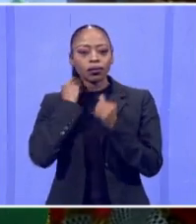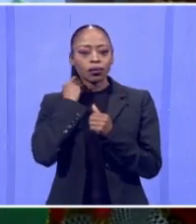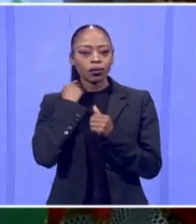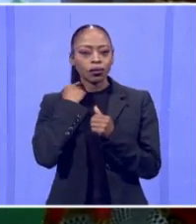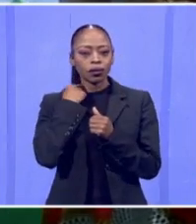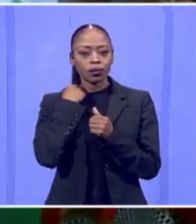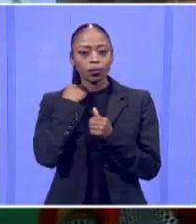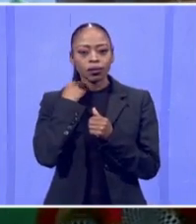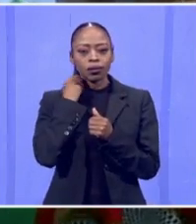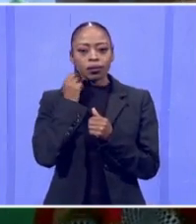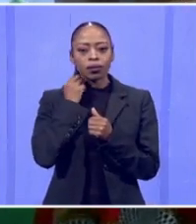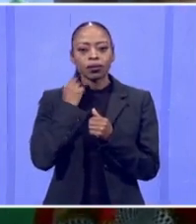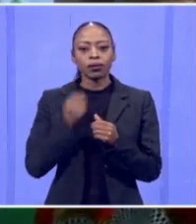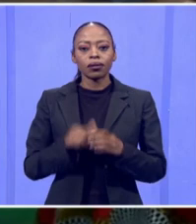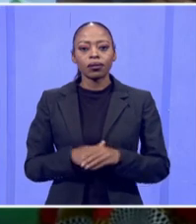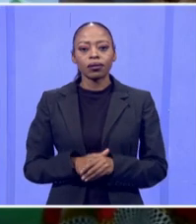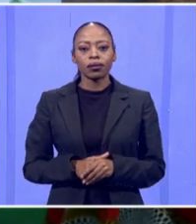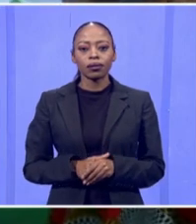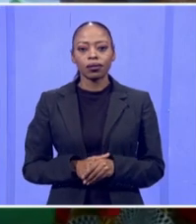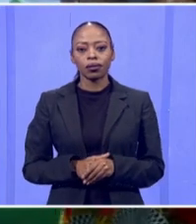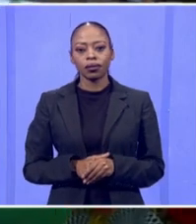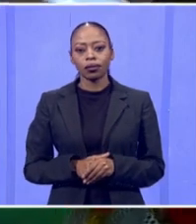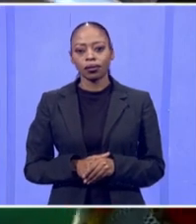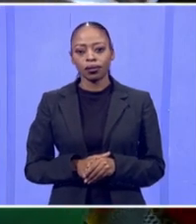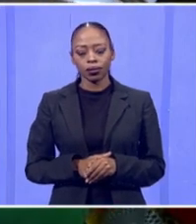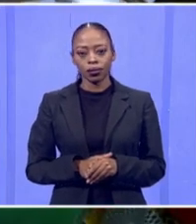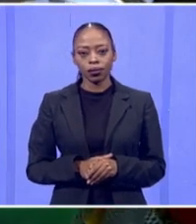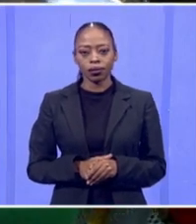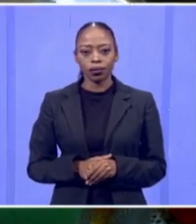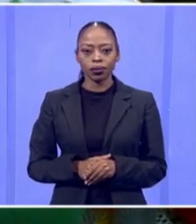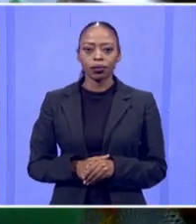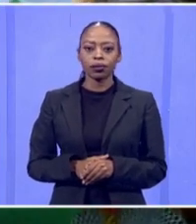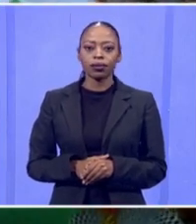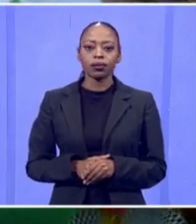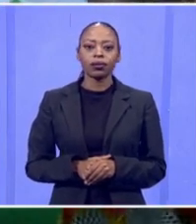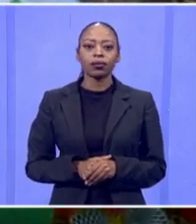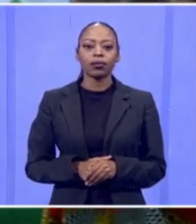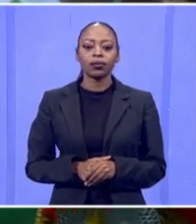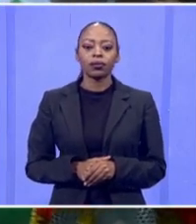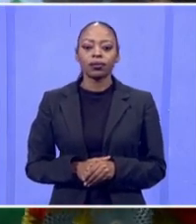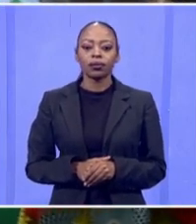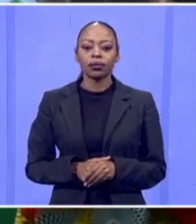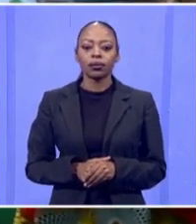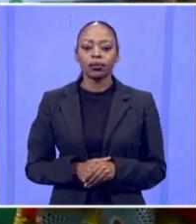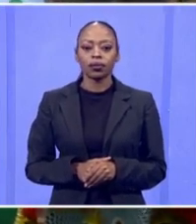Yes. No more questions. Thank you very much. Let me see, Premier.